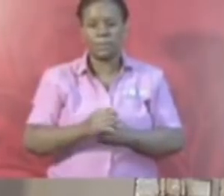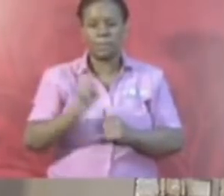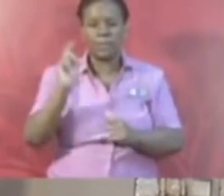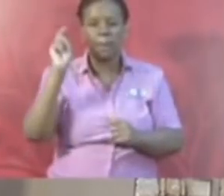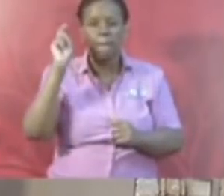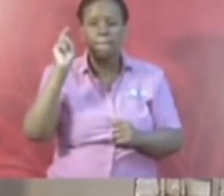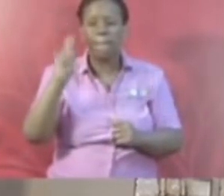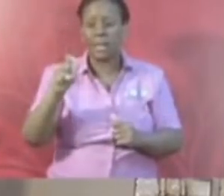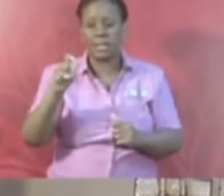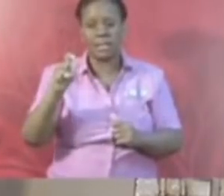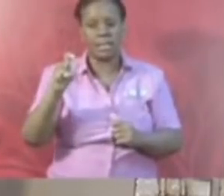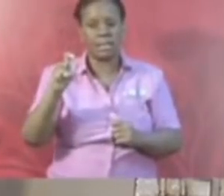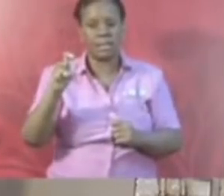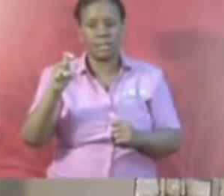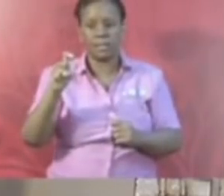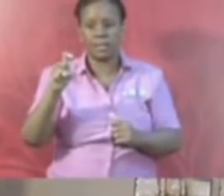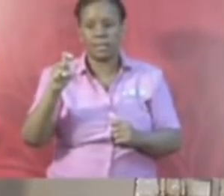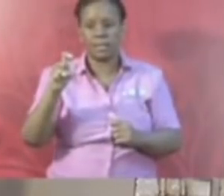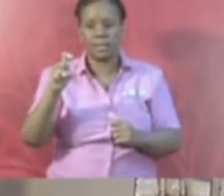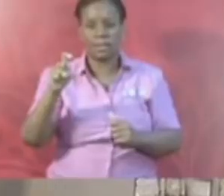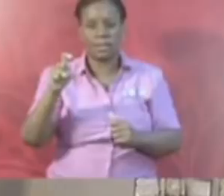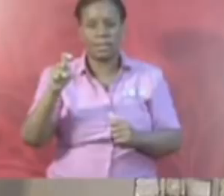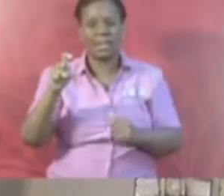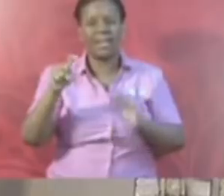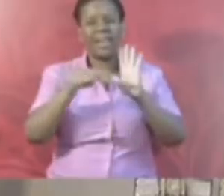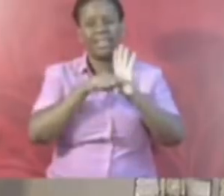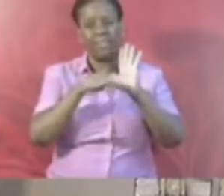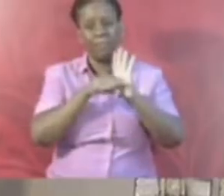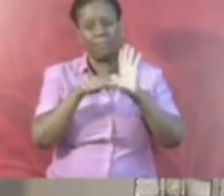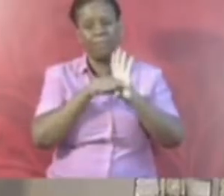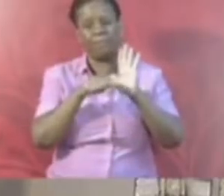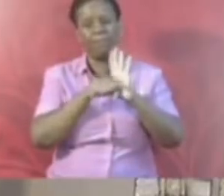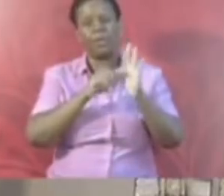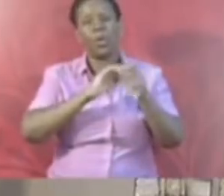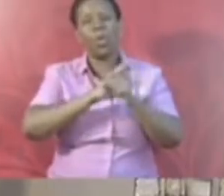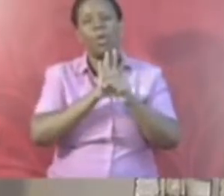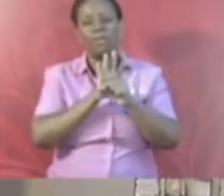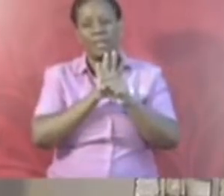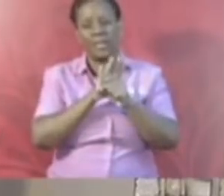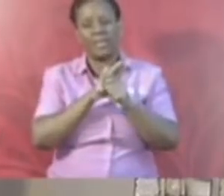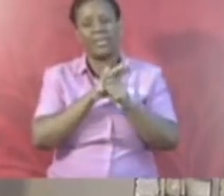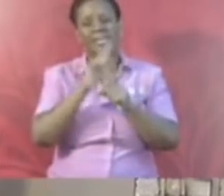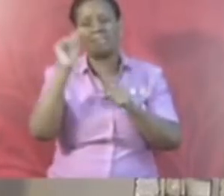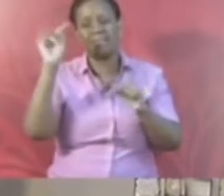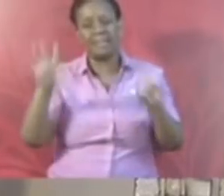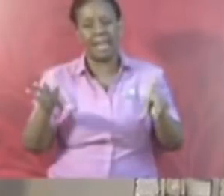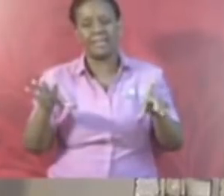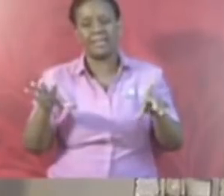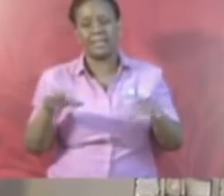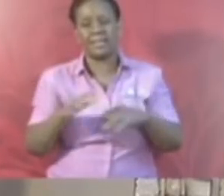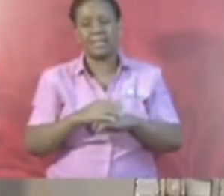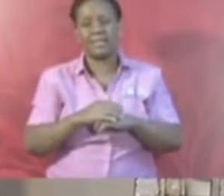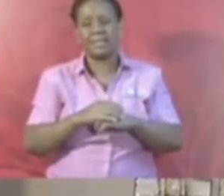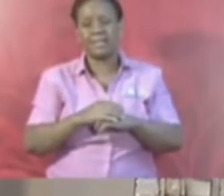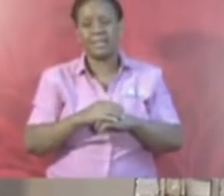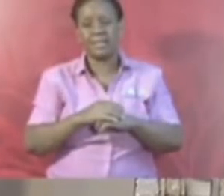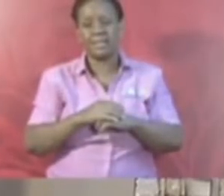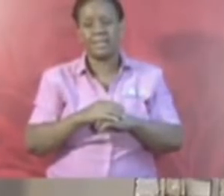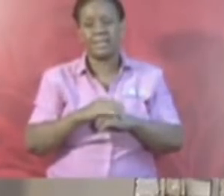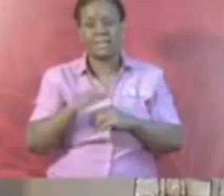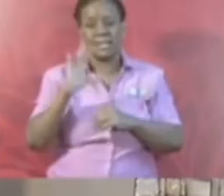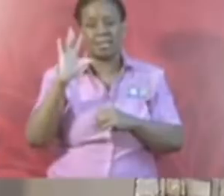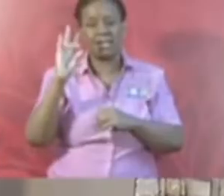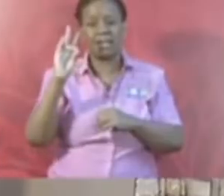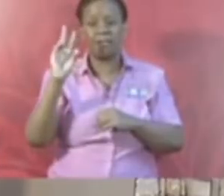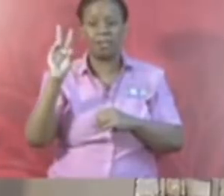low risk, you must produce a negative PCR COVID-19 test for the 72 hours period